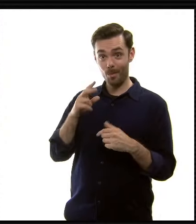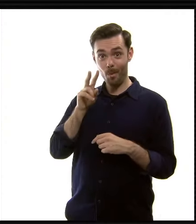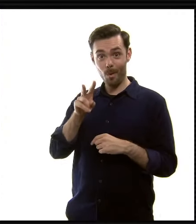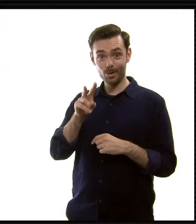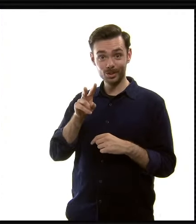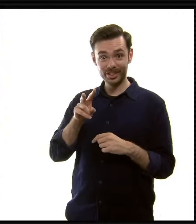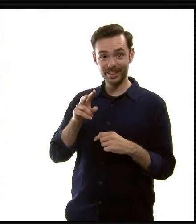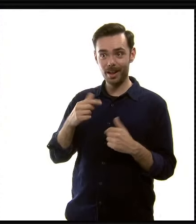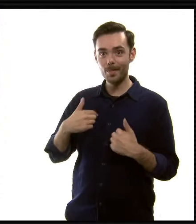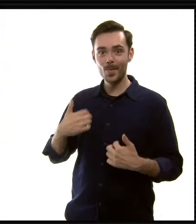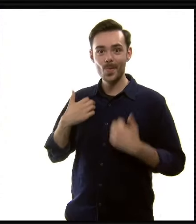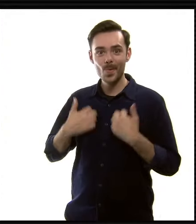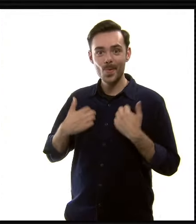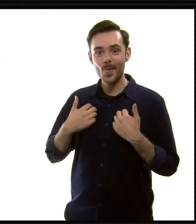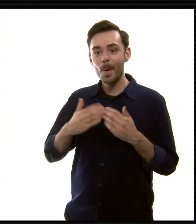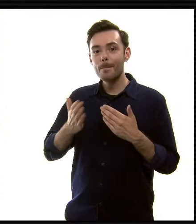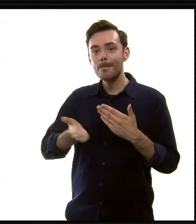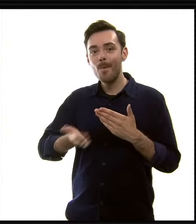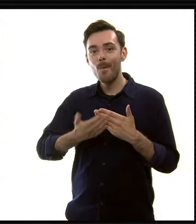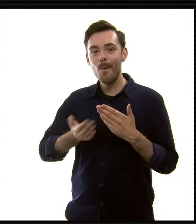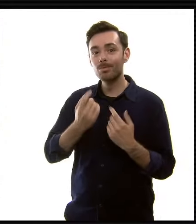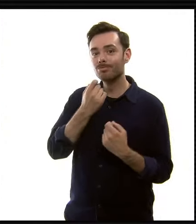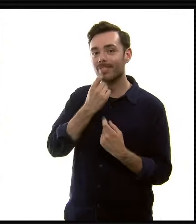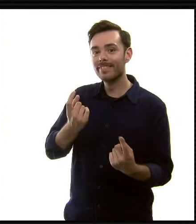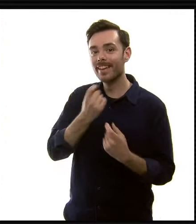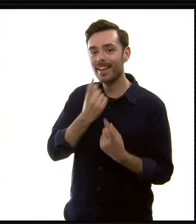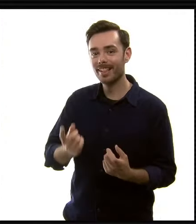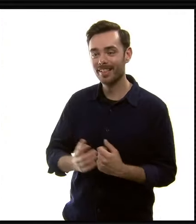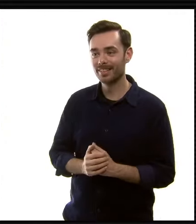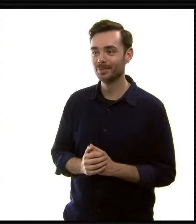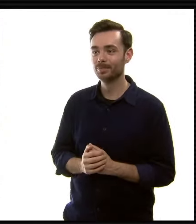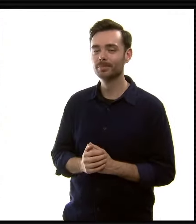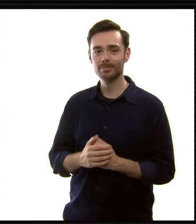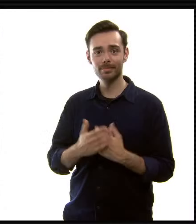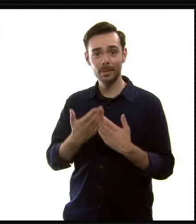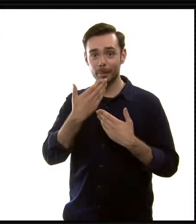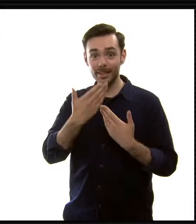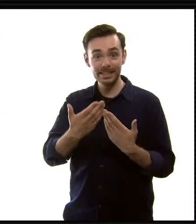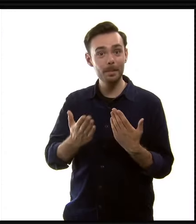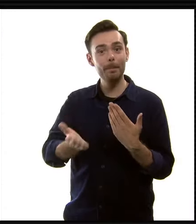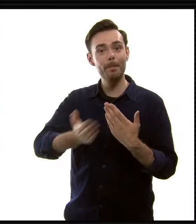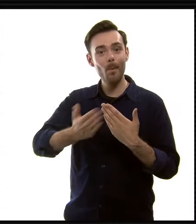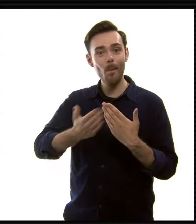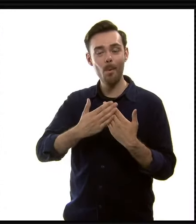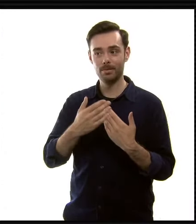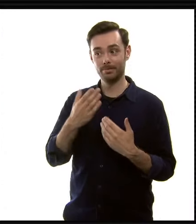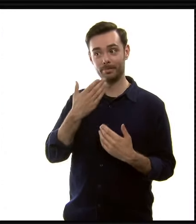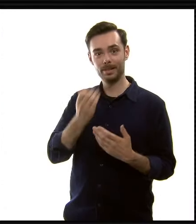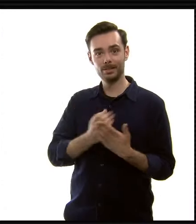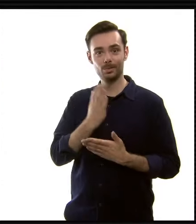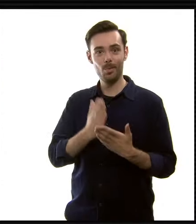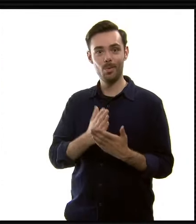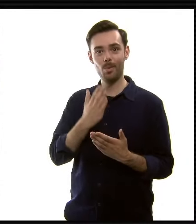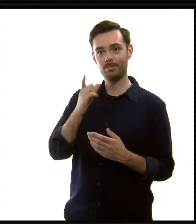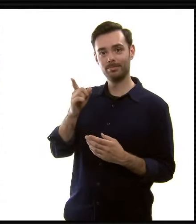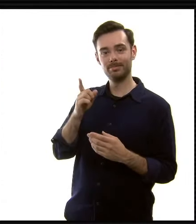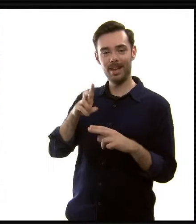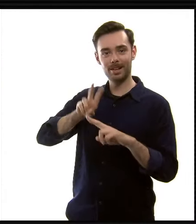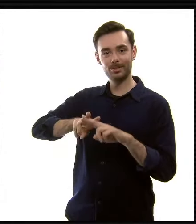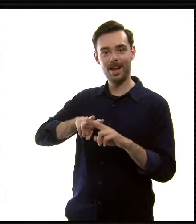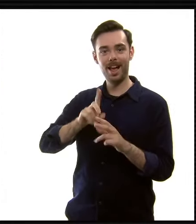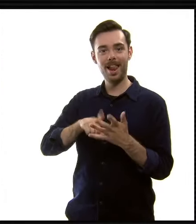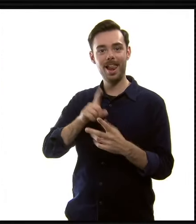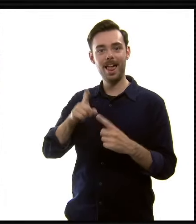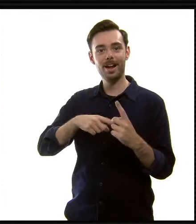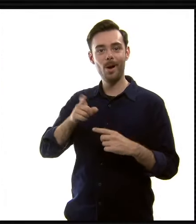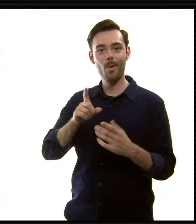to all the reveals. Don't forget, keep in touch on Twitter and use the hashtag LegoCon. That's all from me right now, but don't panic. I'll be back before